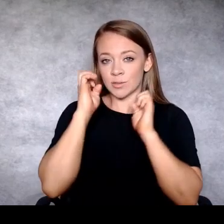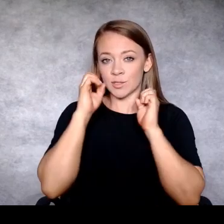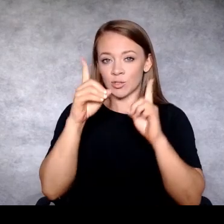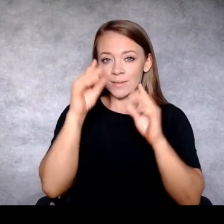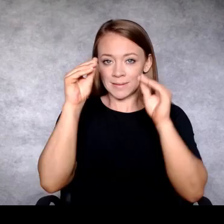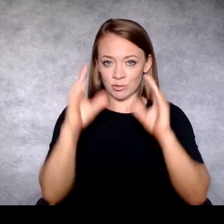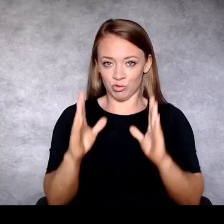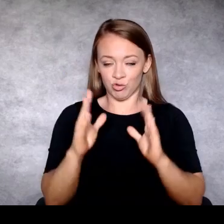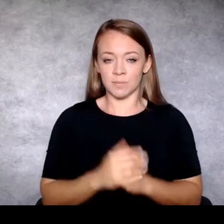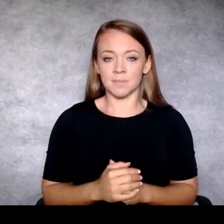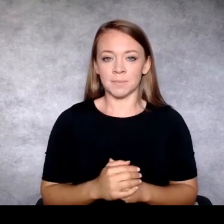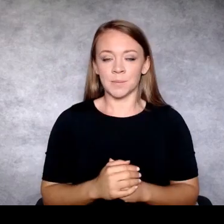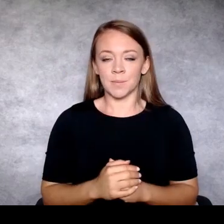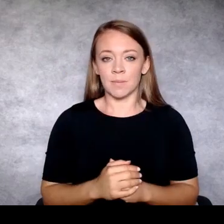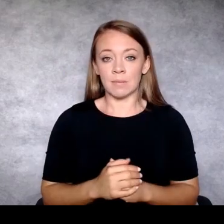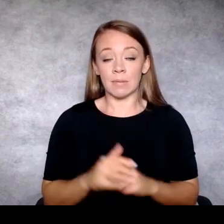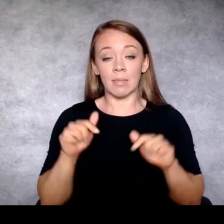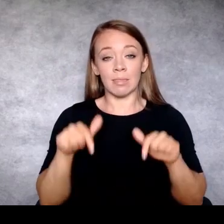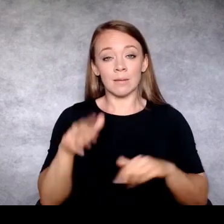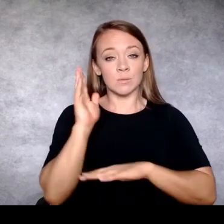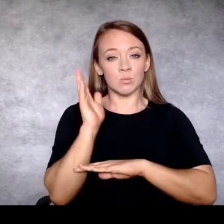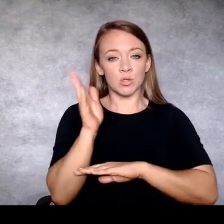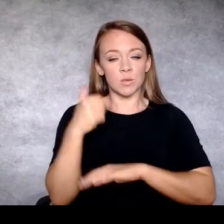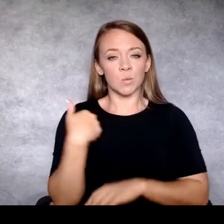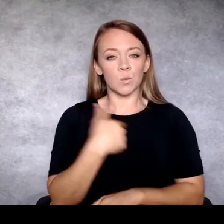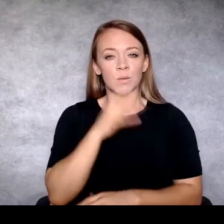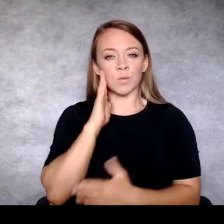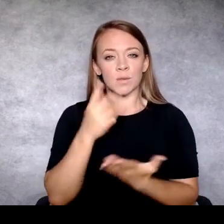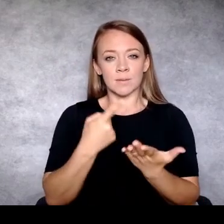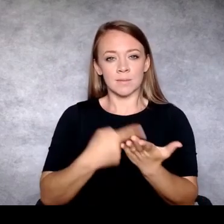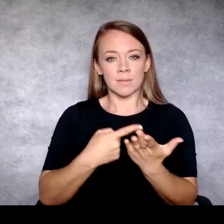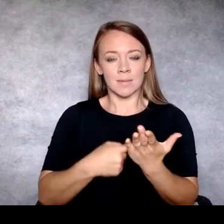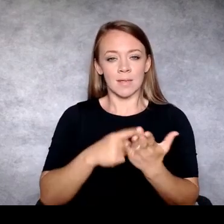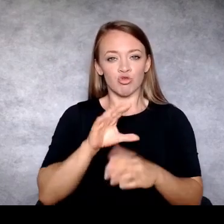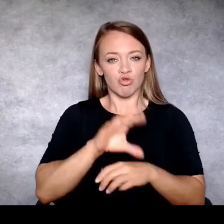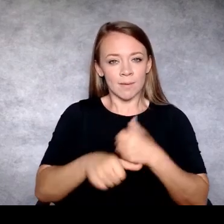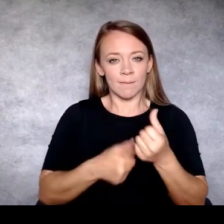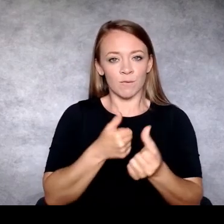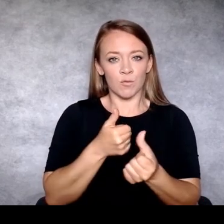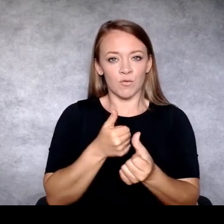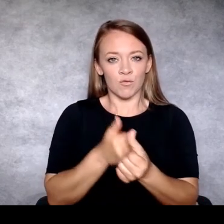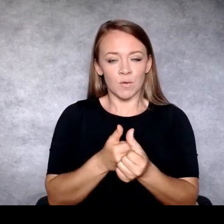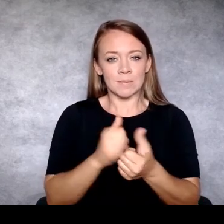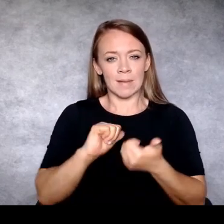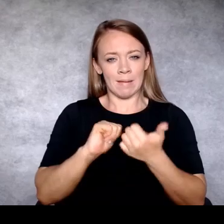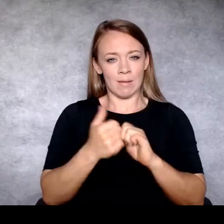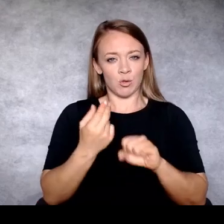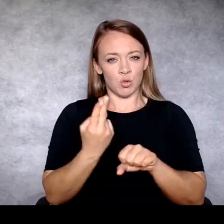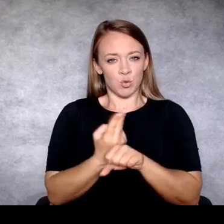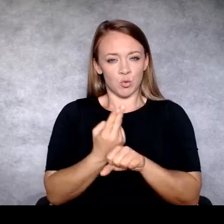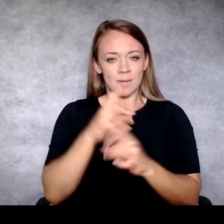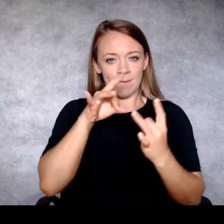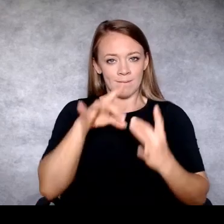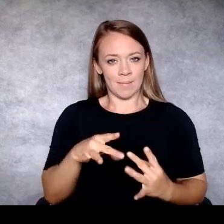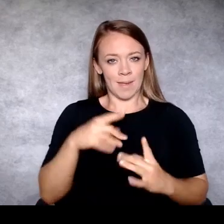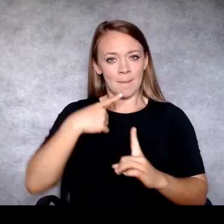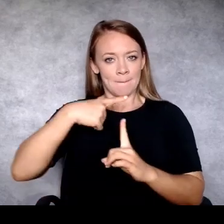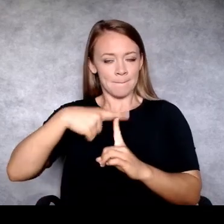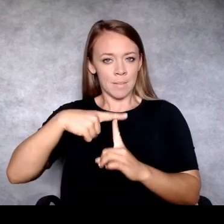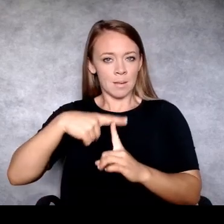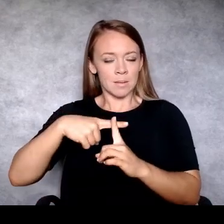education teachers. In this presentation, we will discuss reinforcement and using feedback and